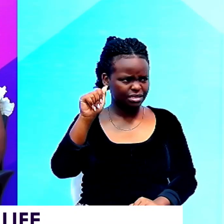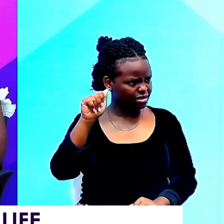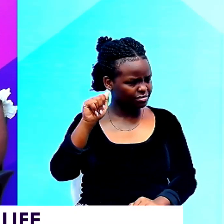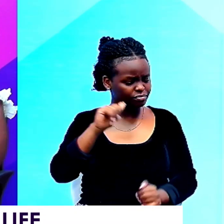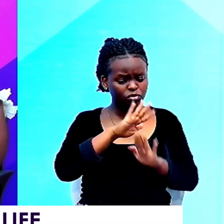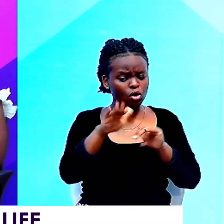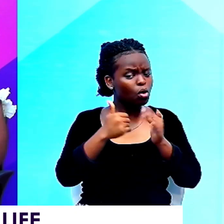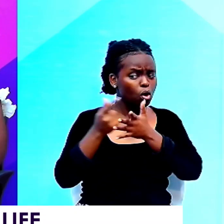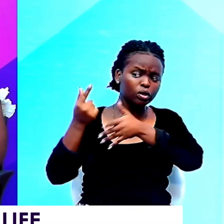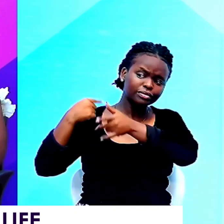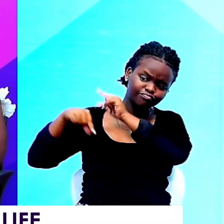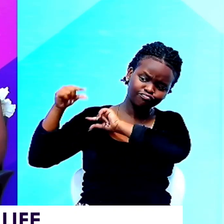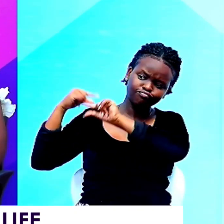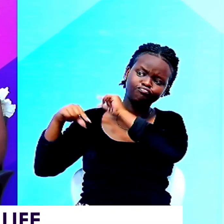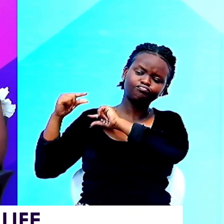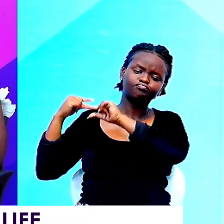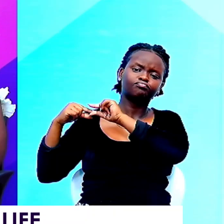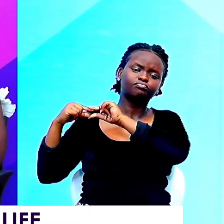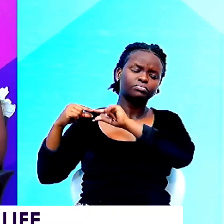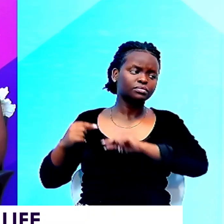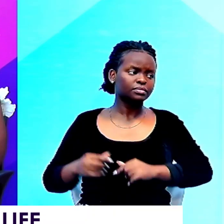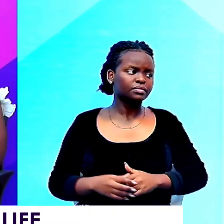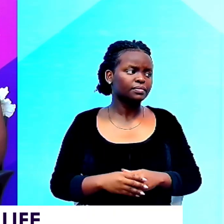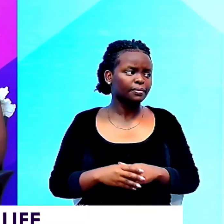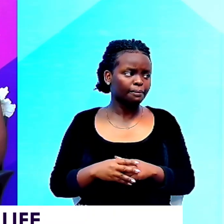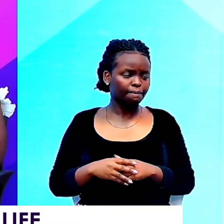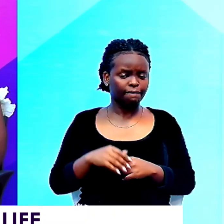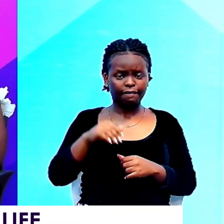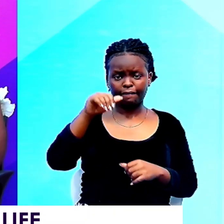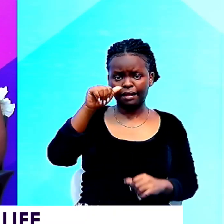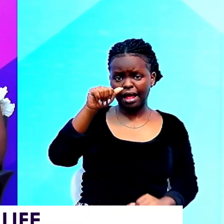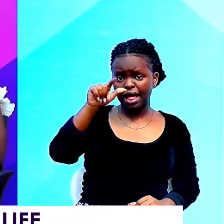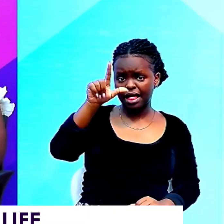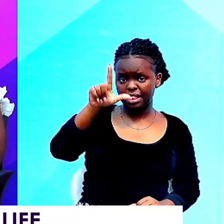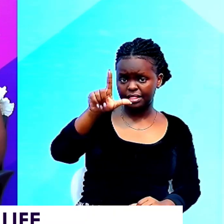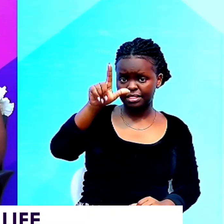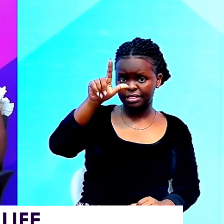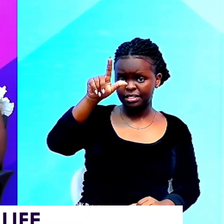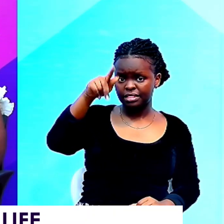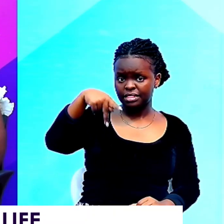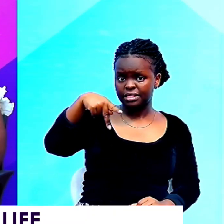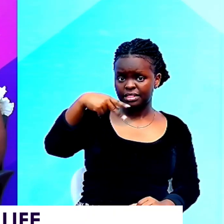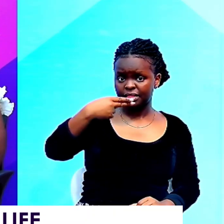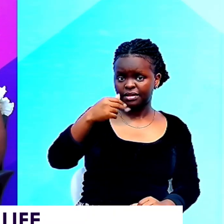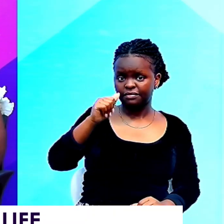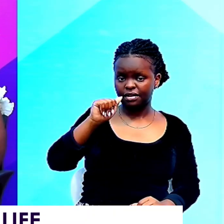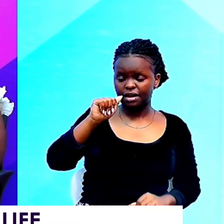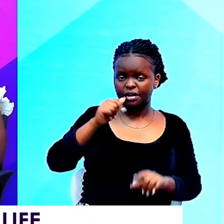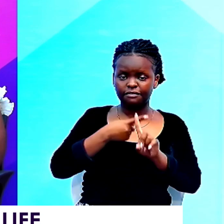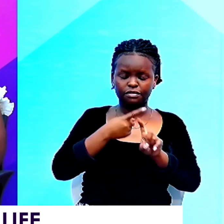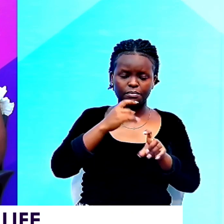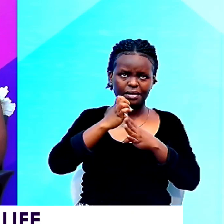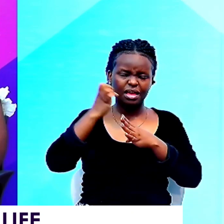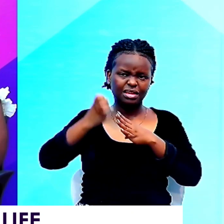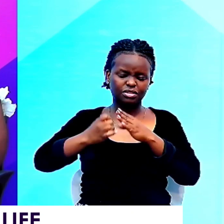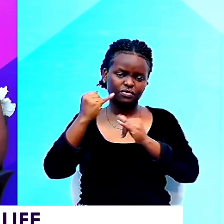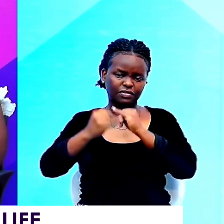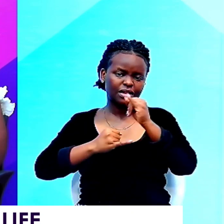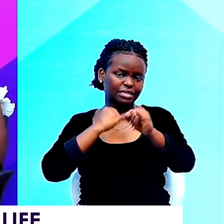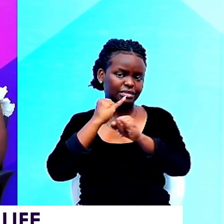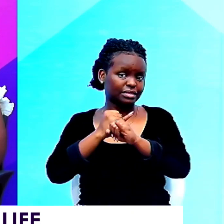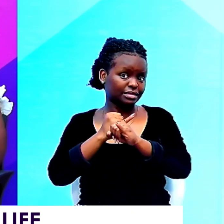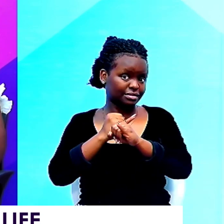alpha those generations. Goes up to 2024. Alpha. I think alpha comes all the way to end of last year. End of last